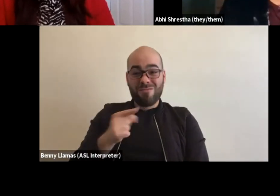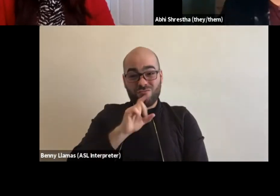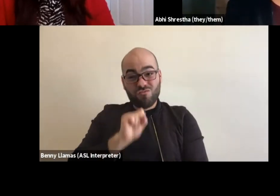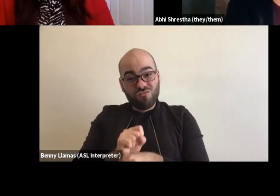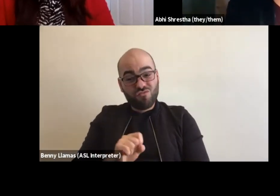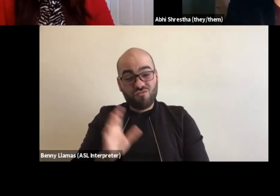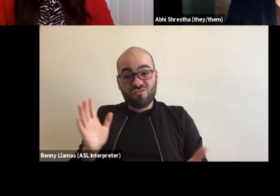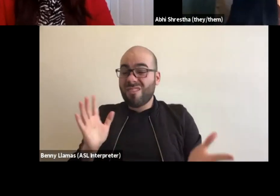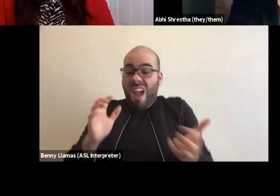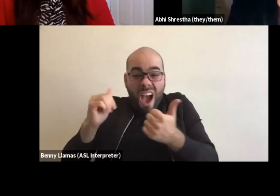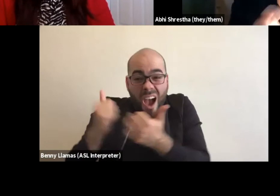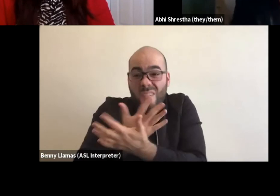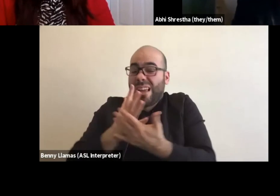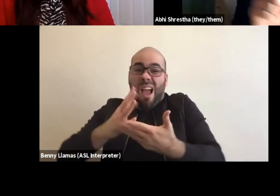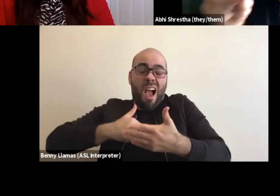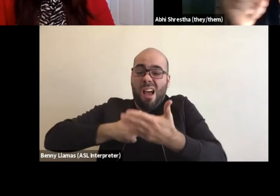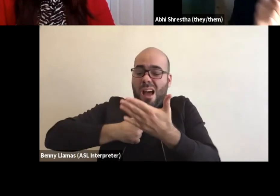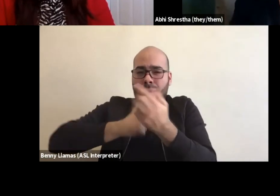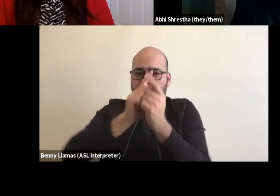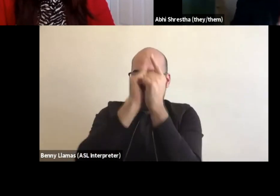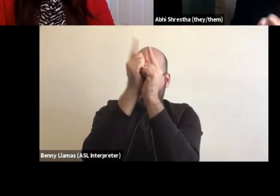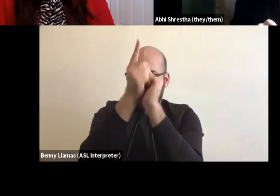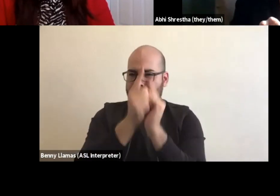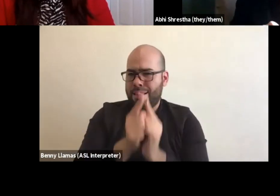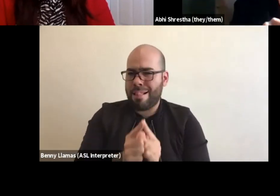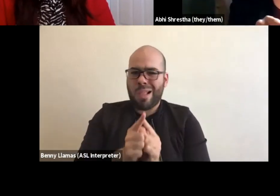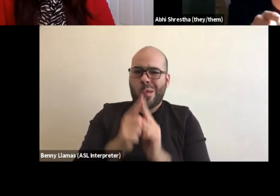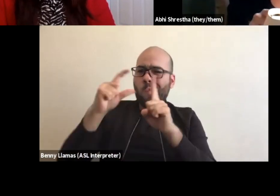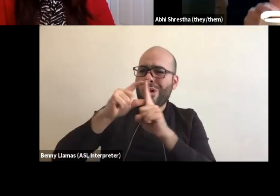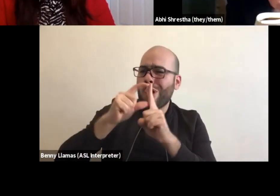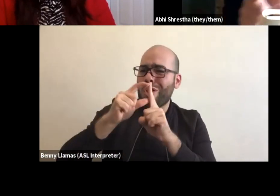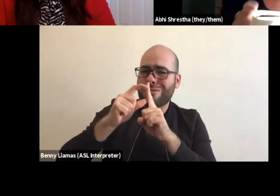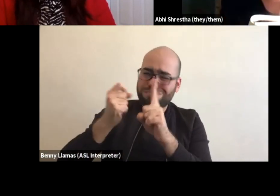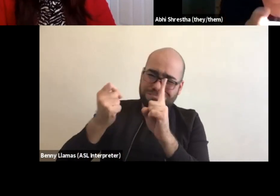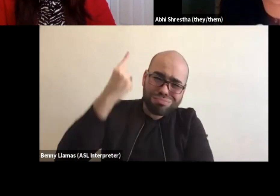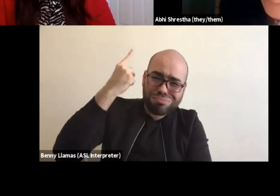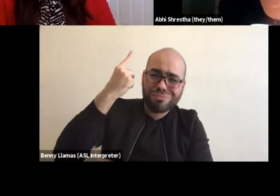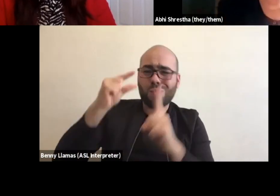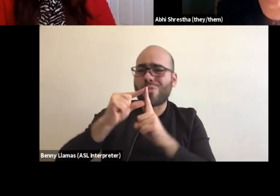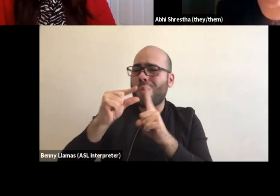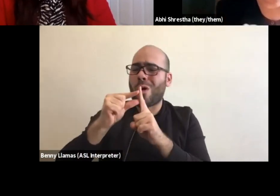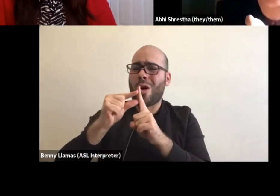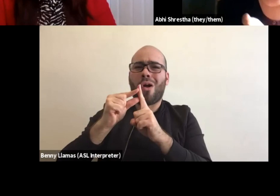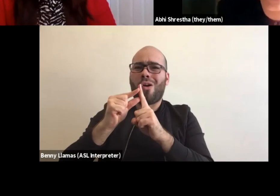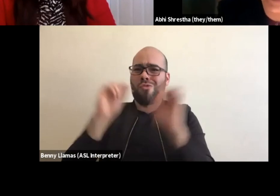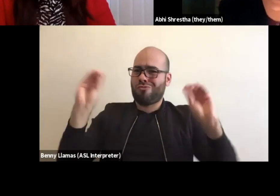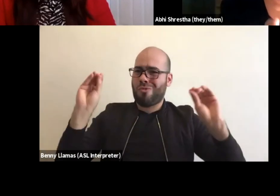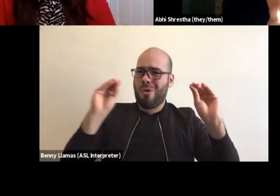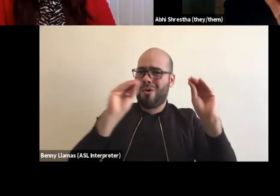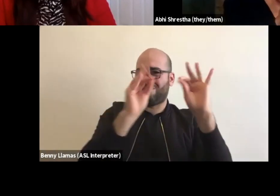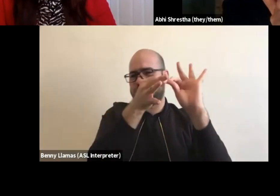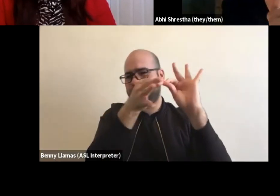Everything I had was literally like words that were scattered, and like somewhere was a phrase, but I was like, was